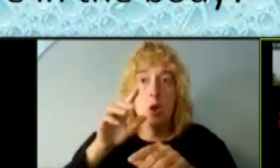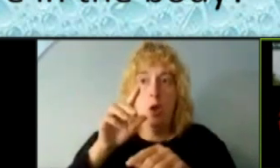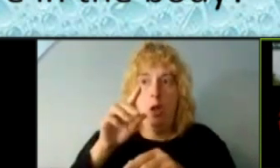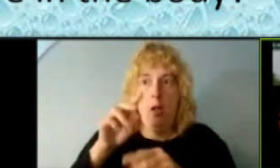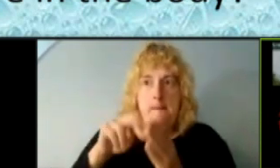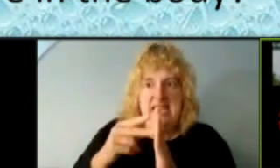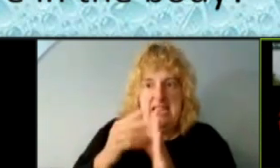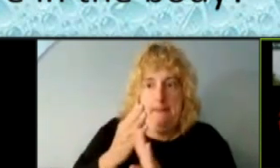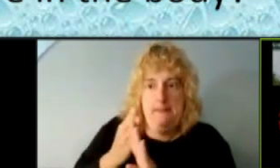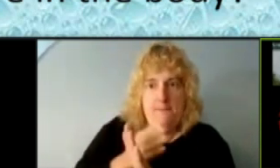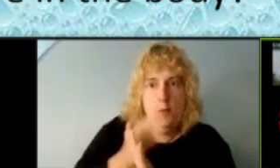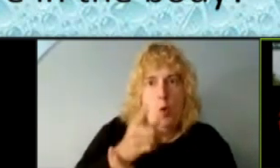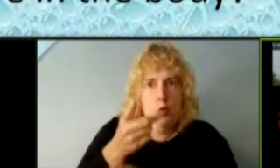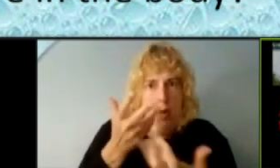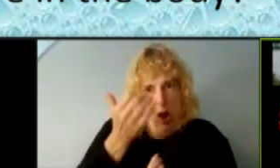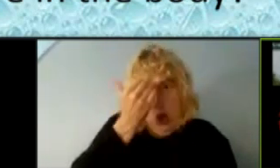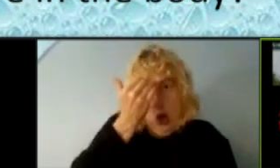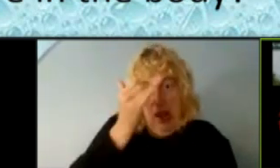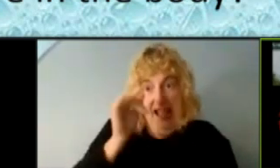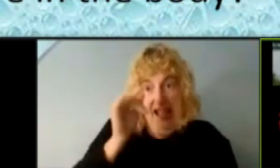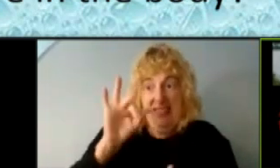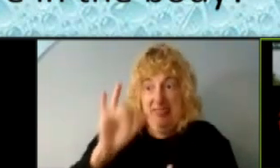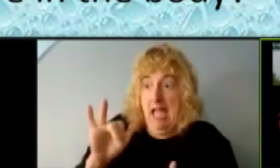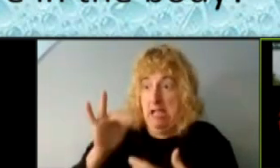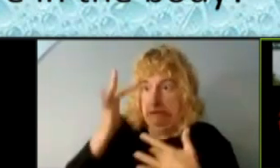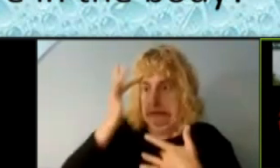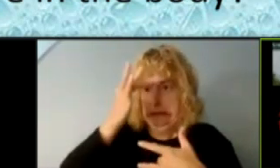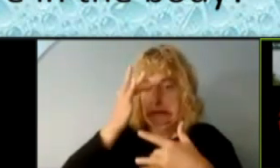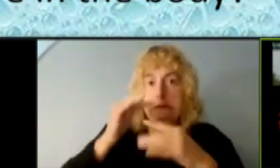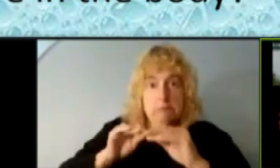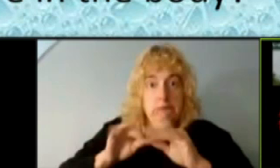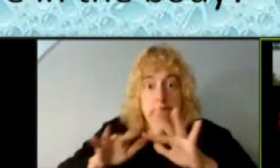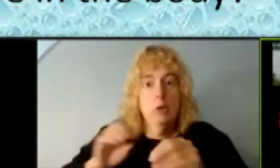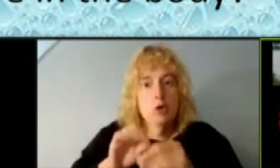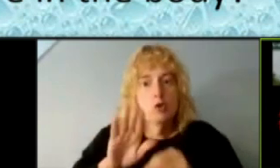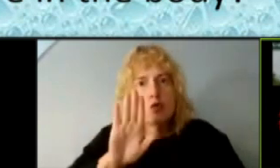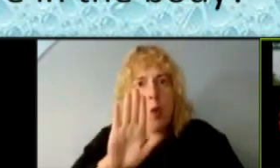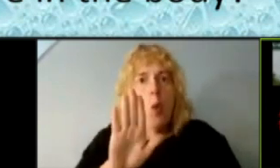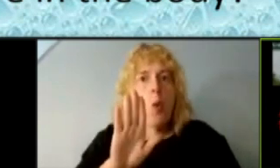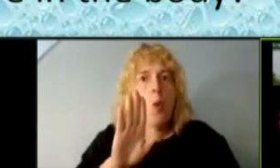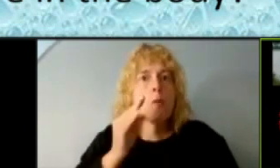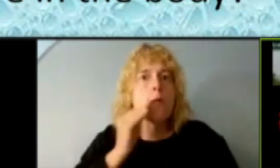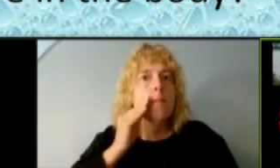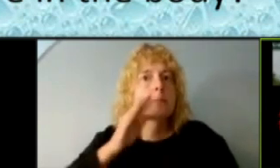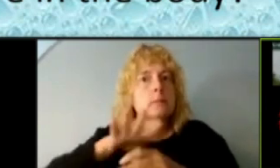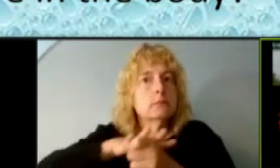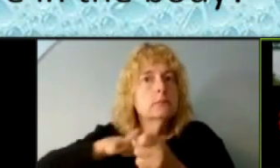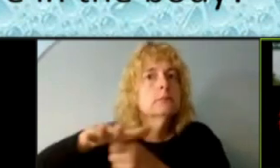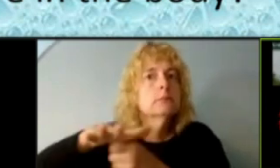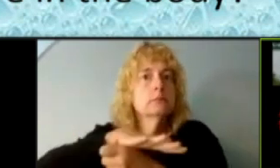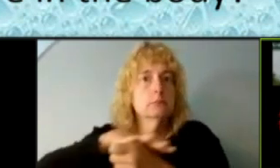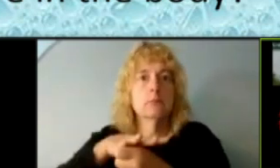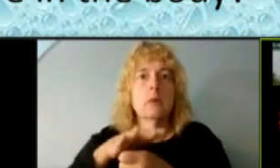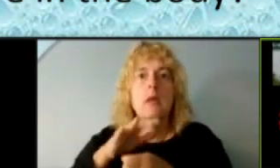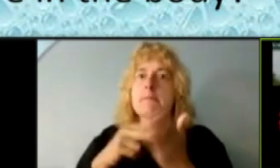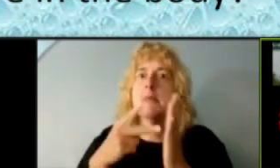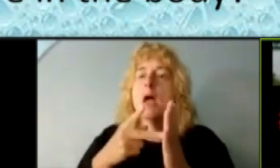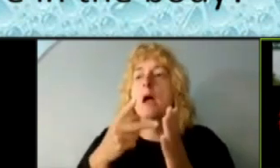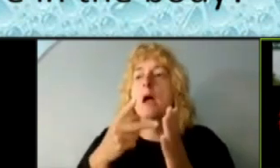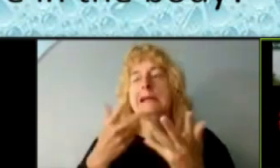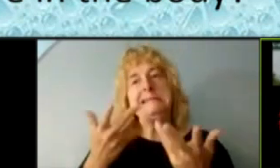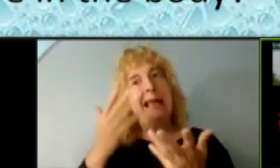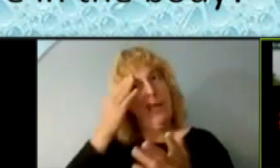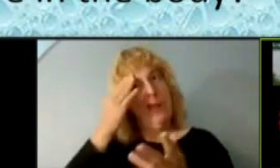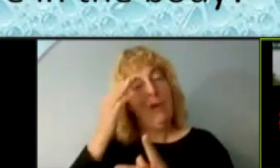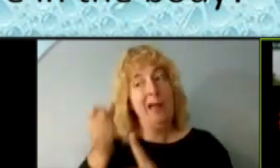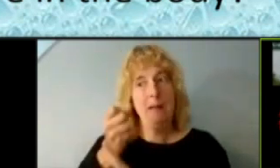active in your neighborhood? This question raises important issues of individual privacy and neighborhood values that might be